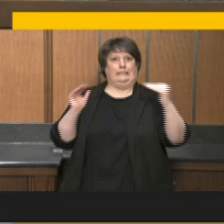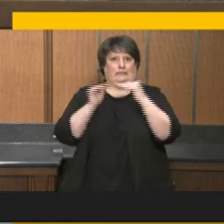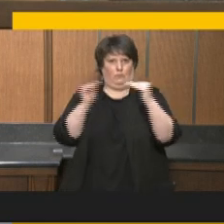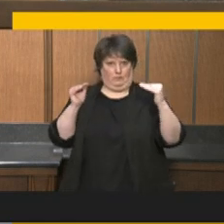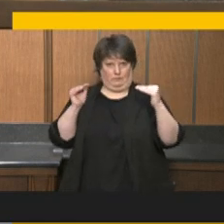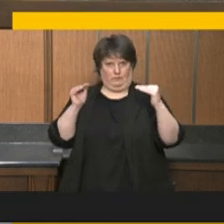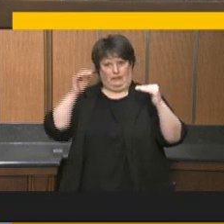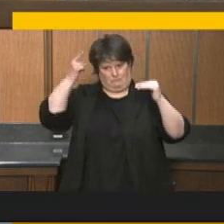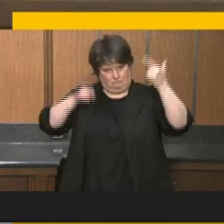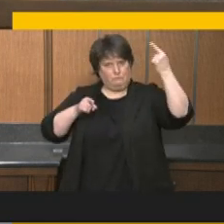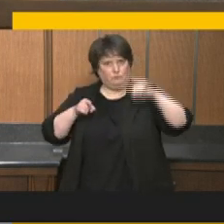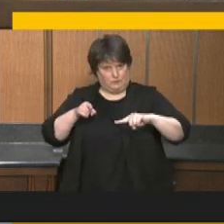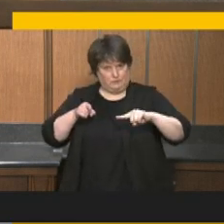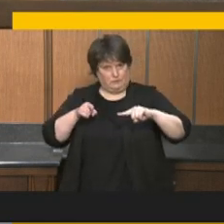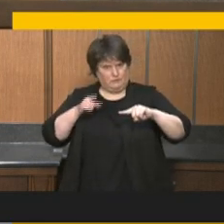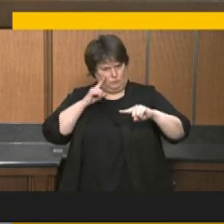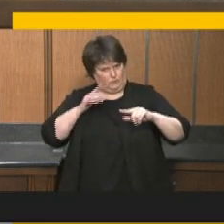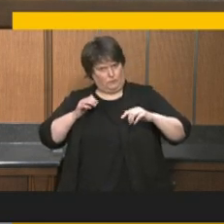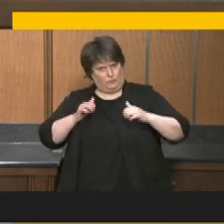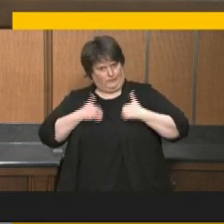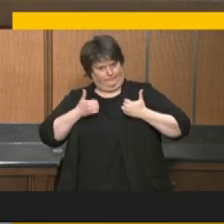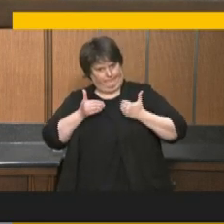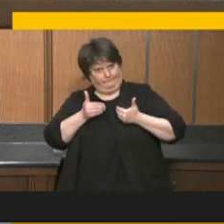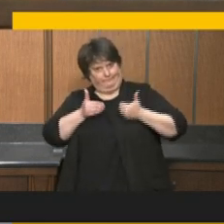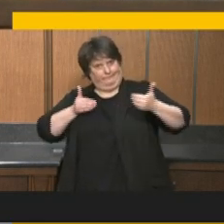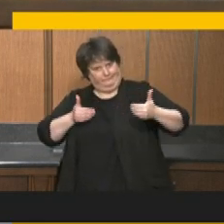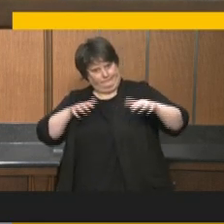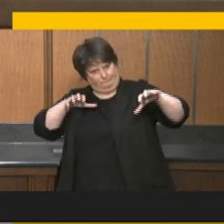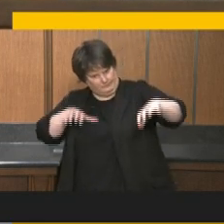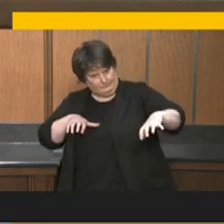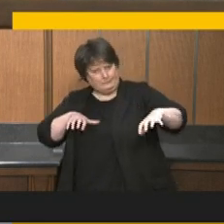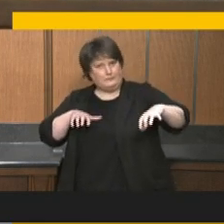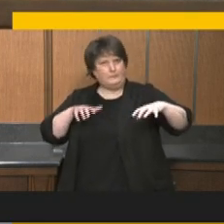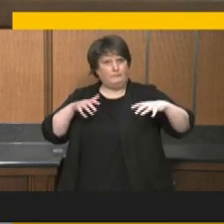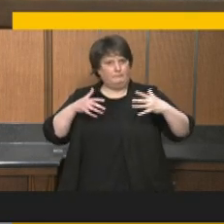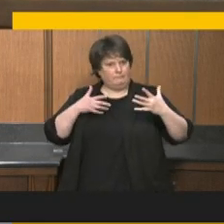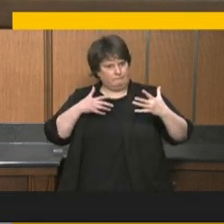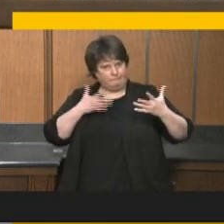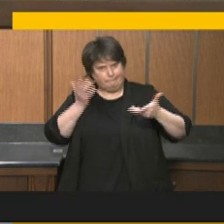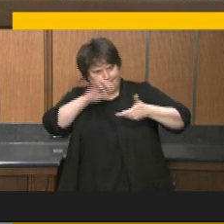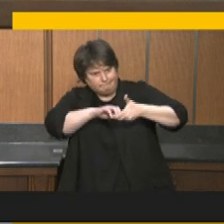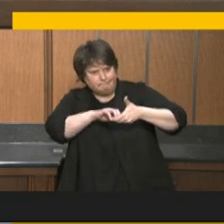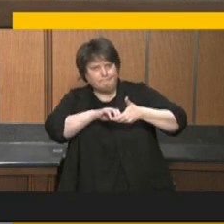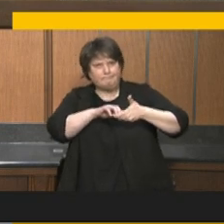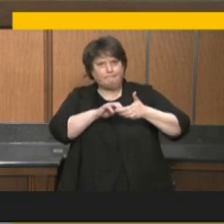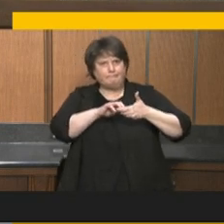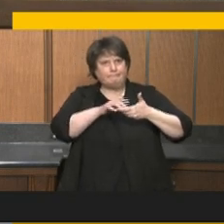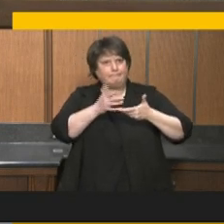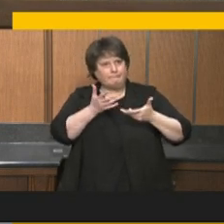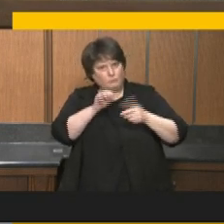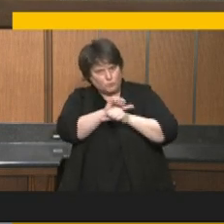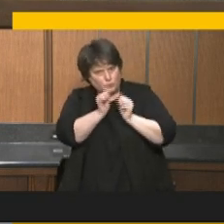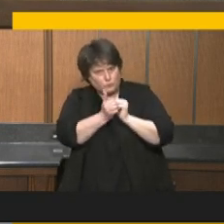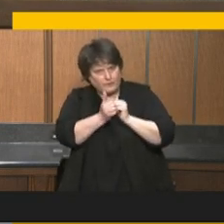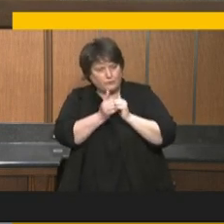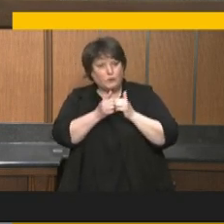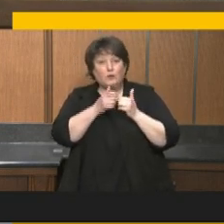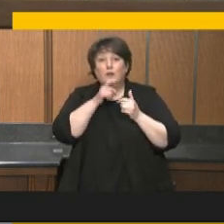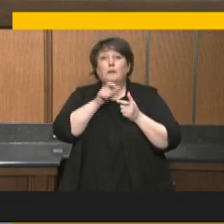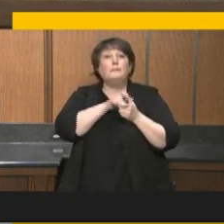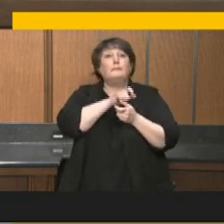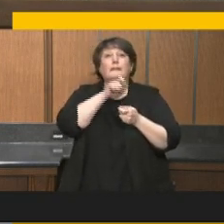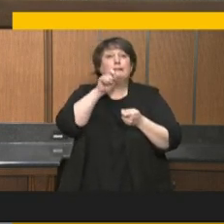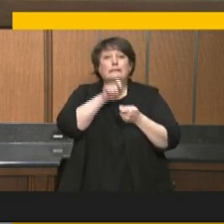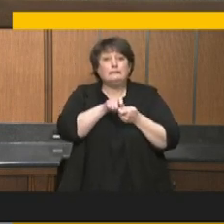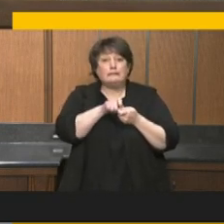States. We are neighbors and partners. As concerns the details, including